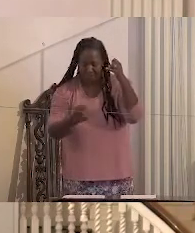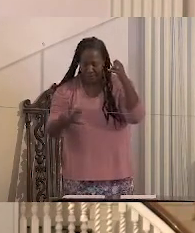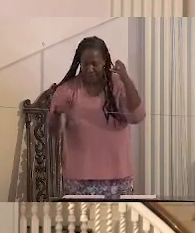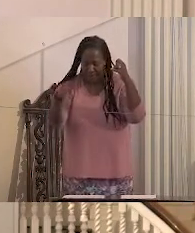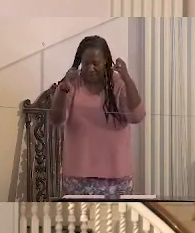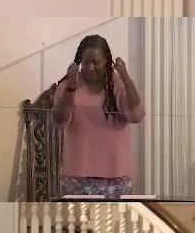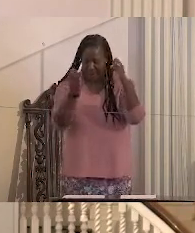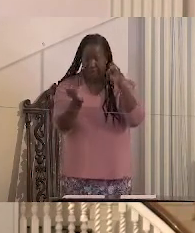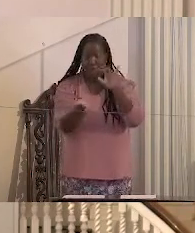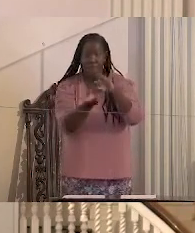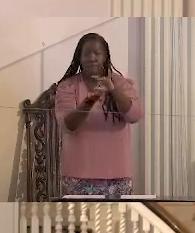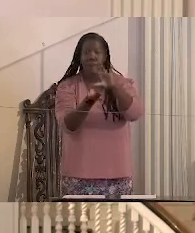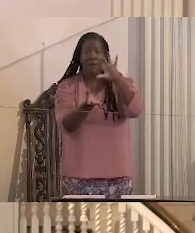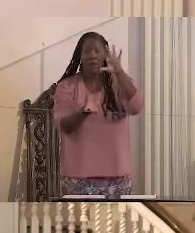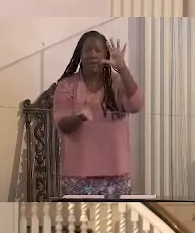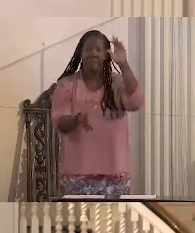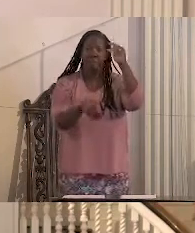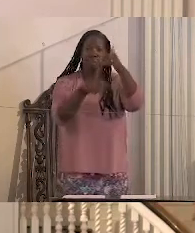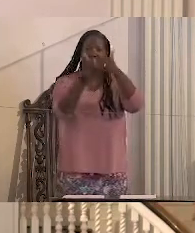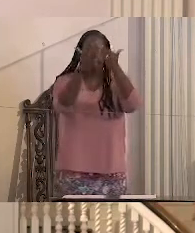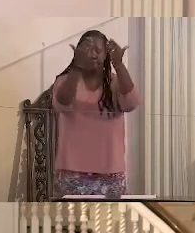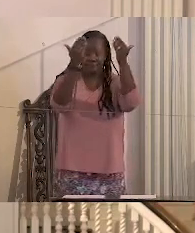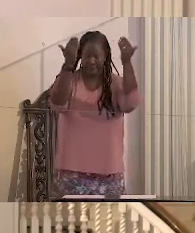loosened from the